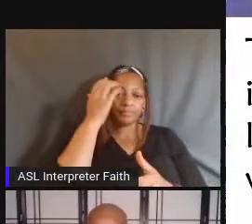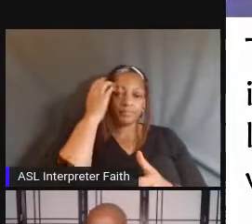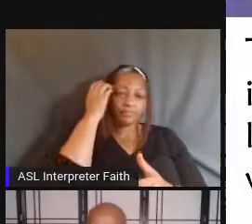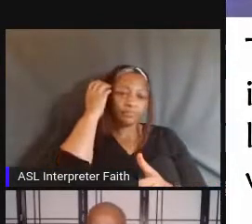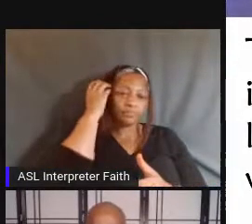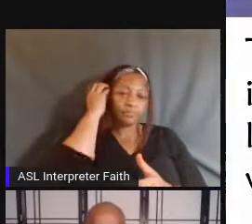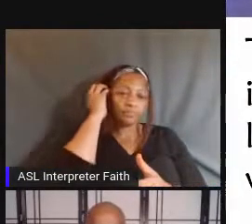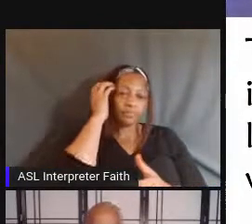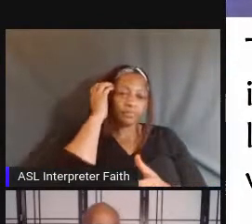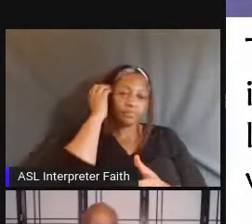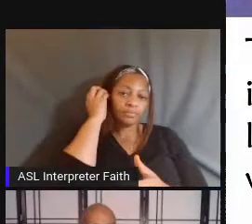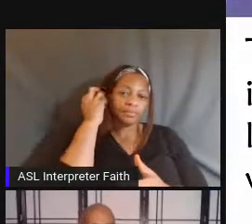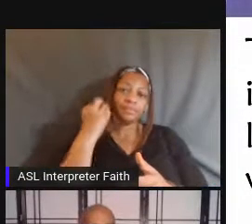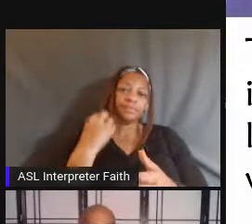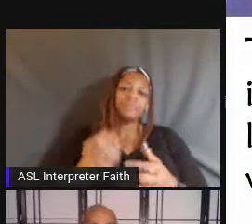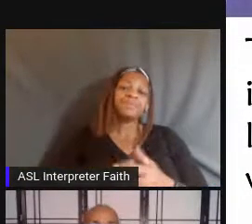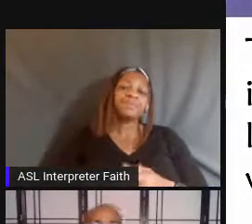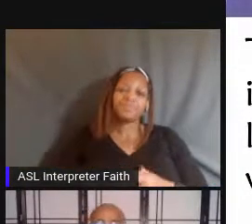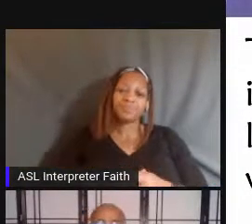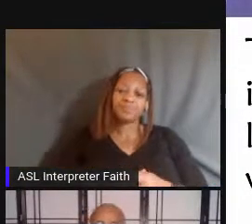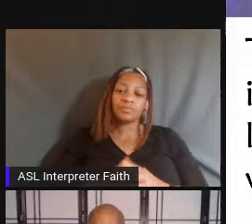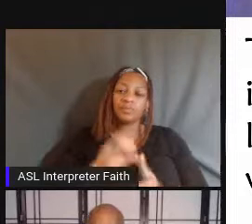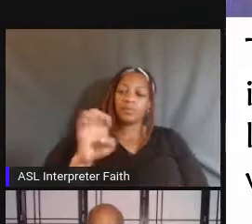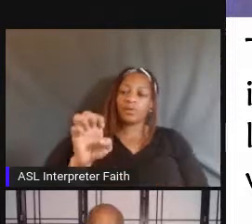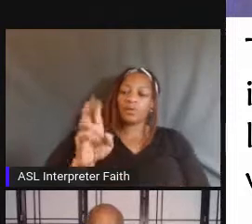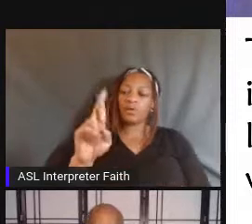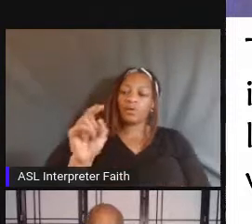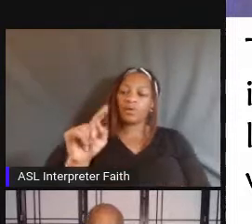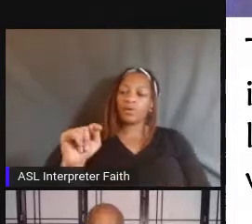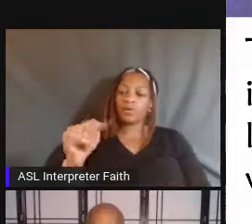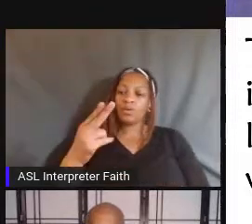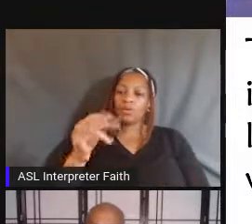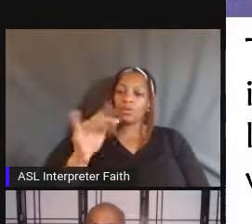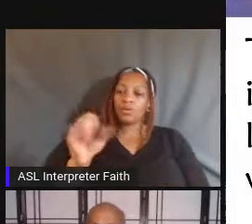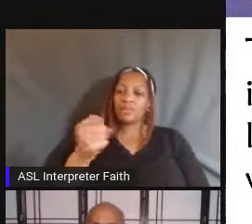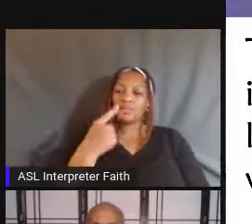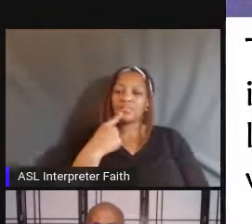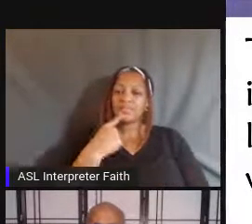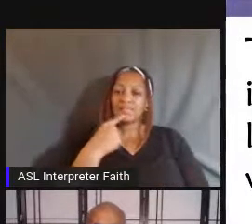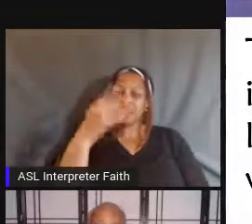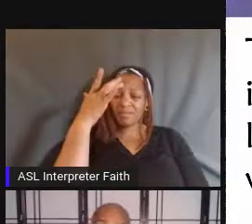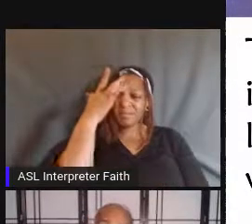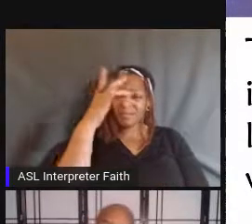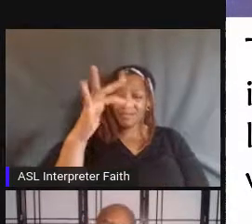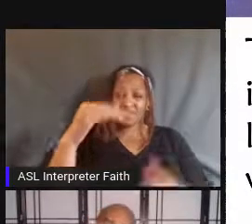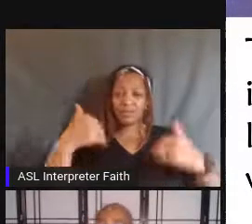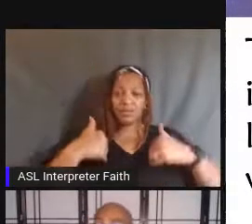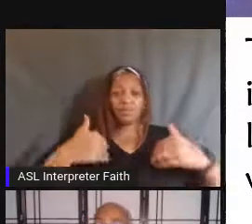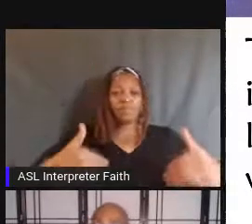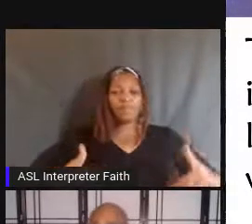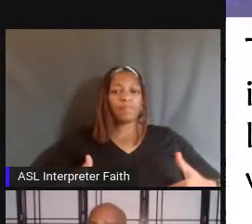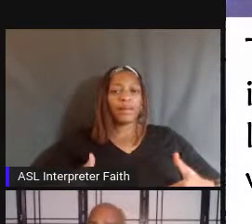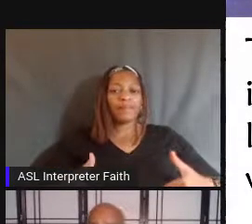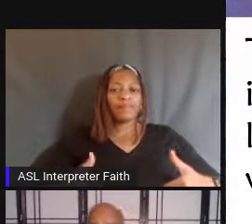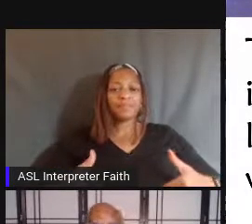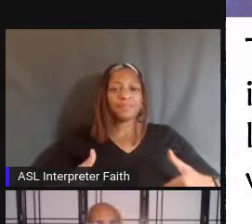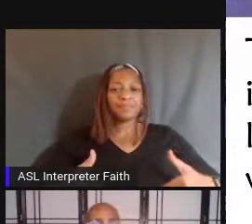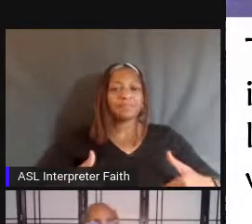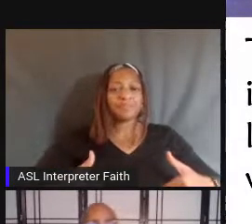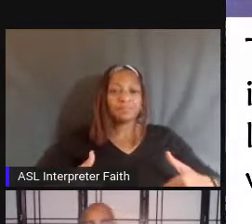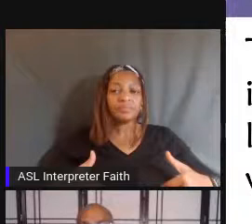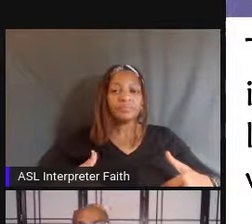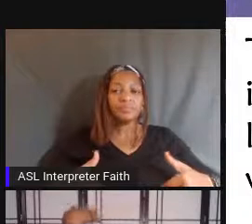Ernest Holmes says, the intelligence in the physical body, or the intelligence of the physical